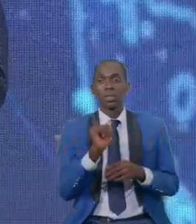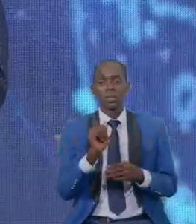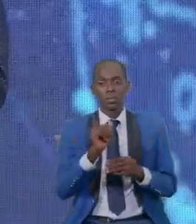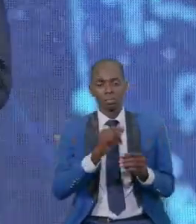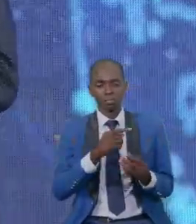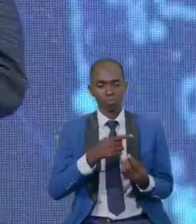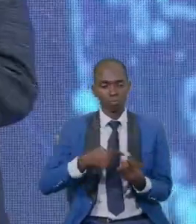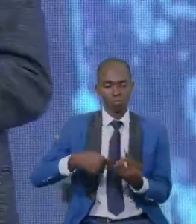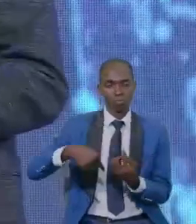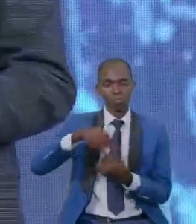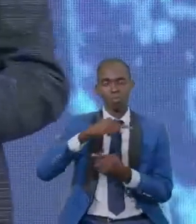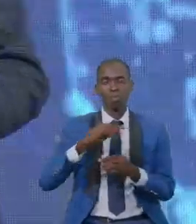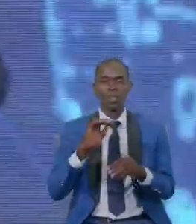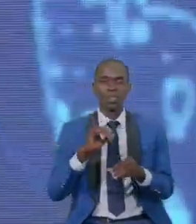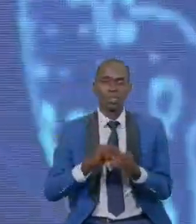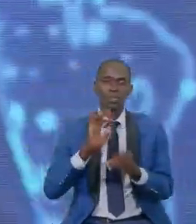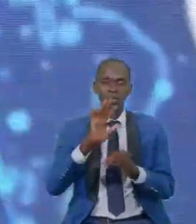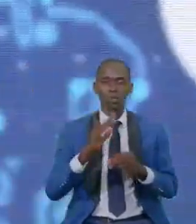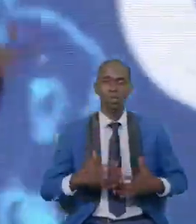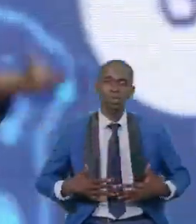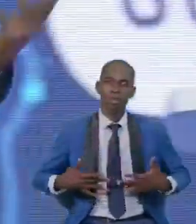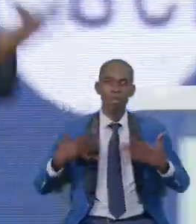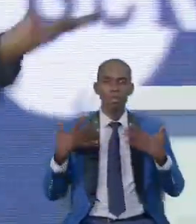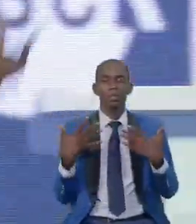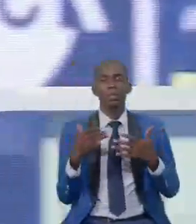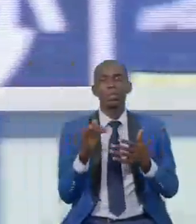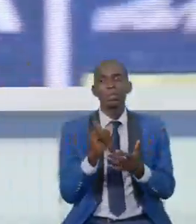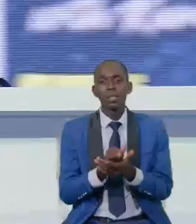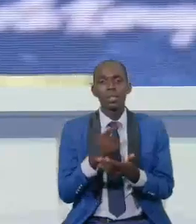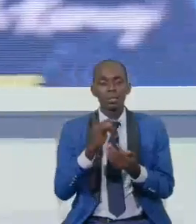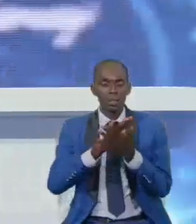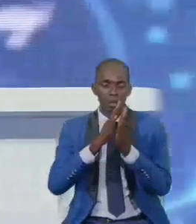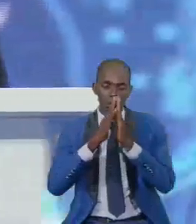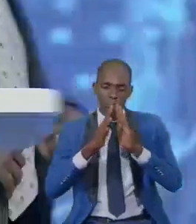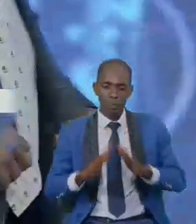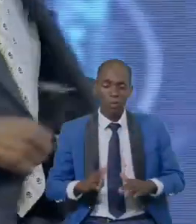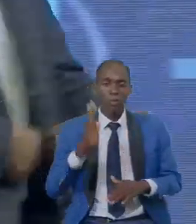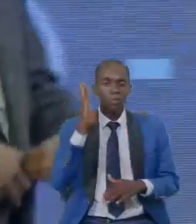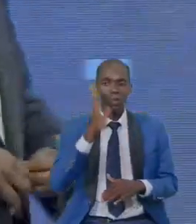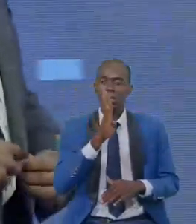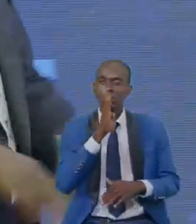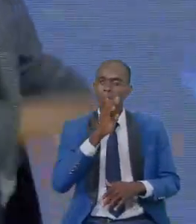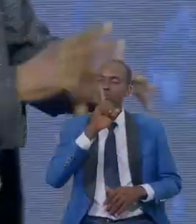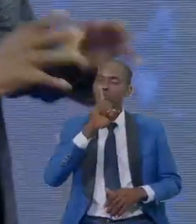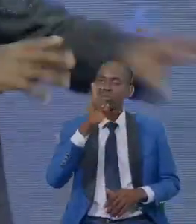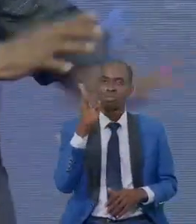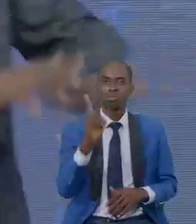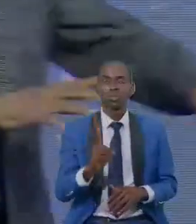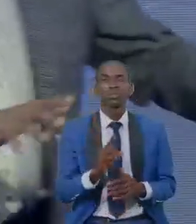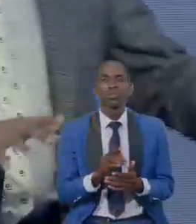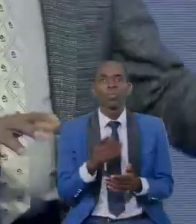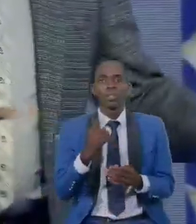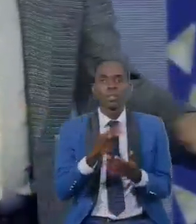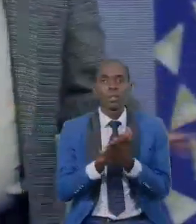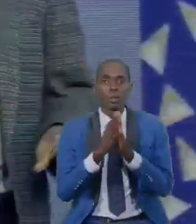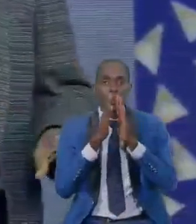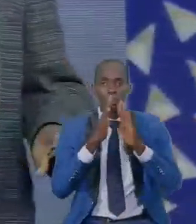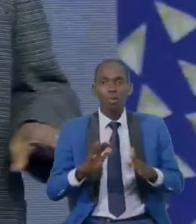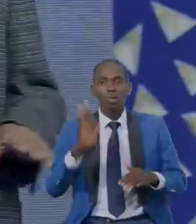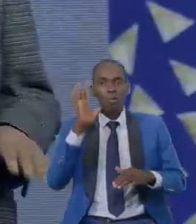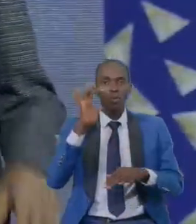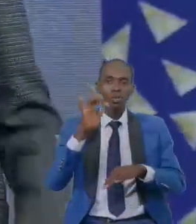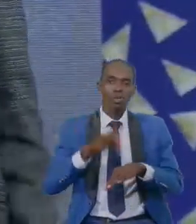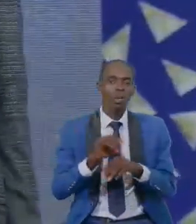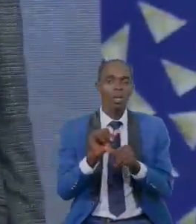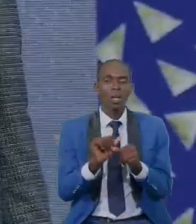your life. That the peace will be real. The peace will touch every part